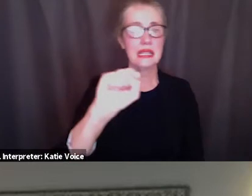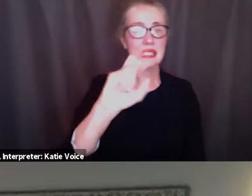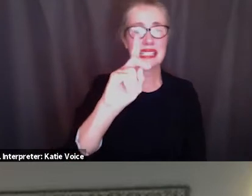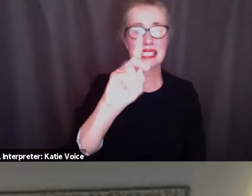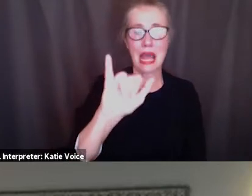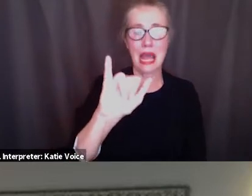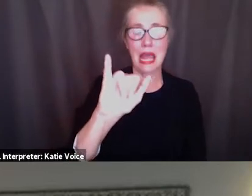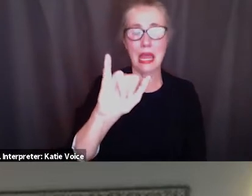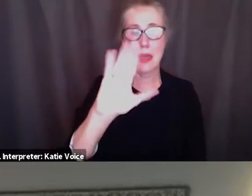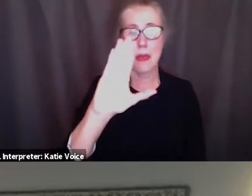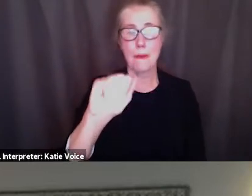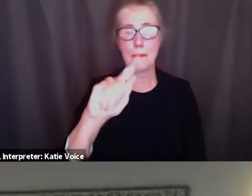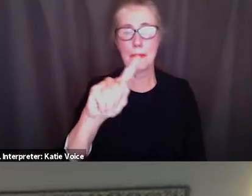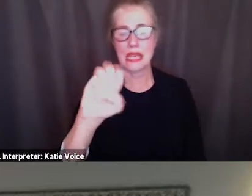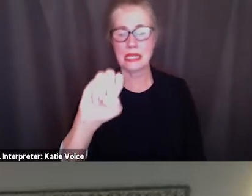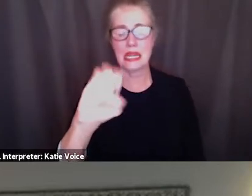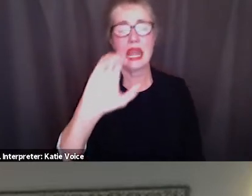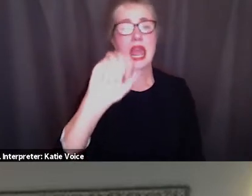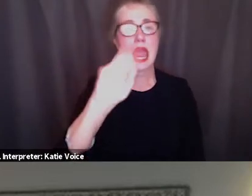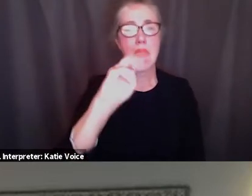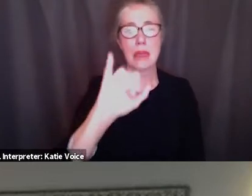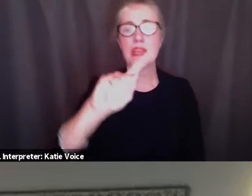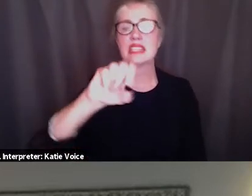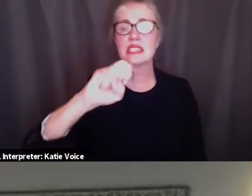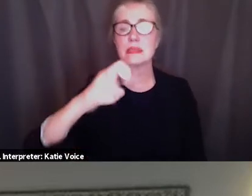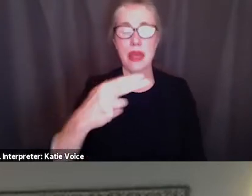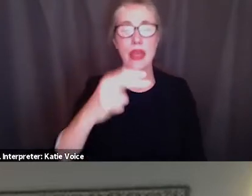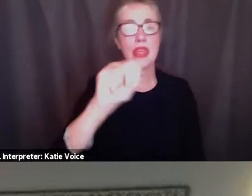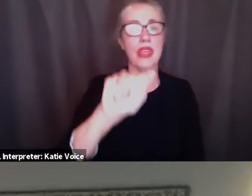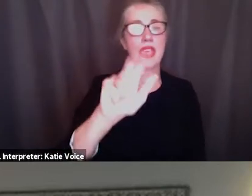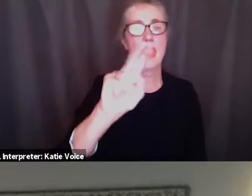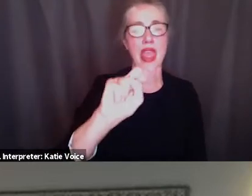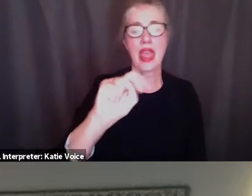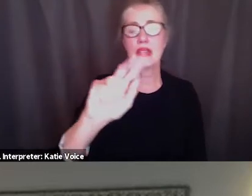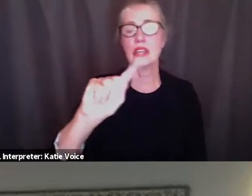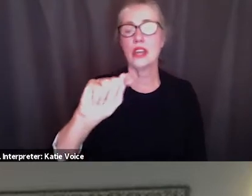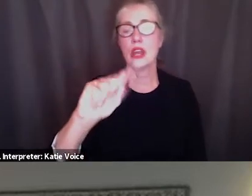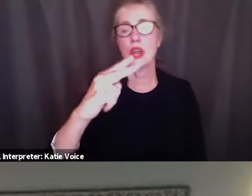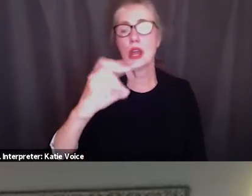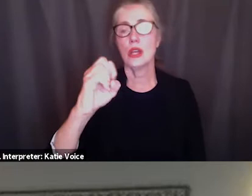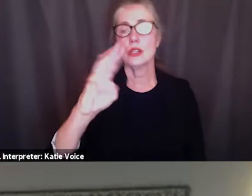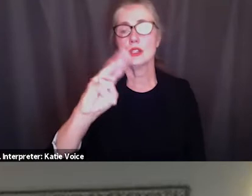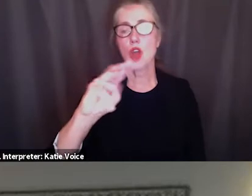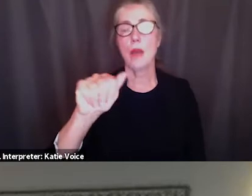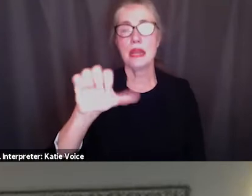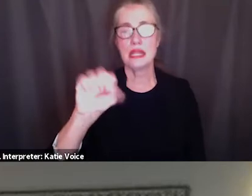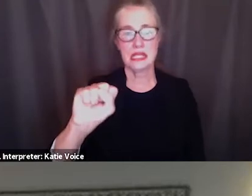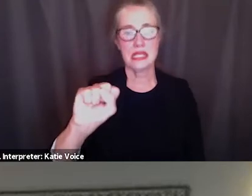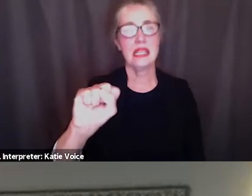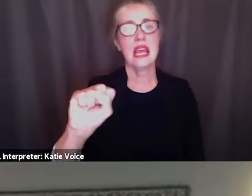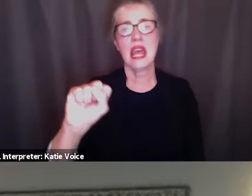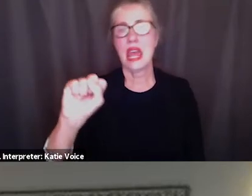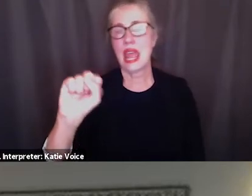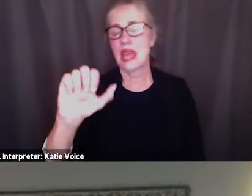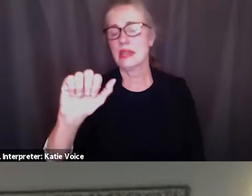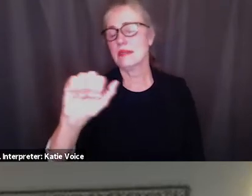Smith, Ann Thomas, and Maria Kessner. Carolina Bate, you are up next.